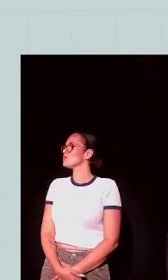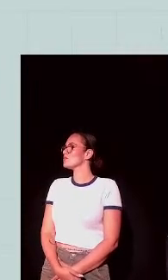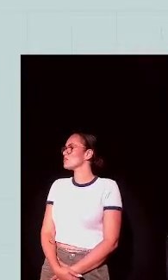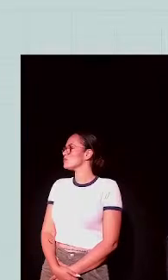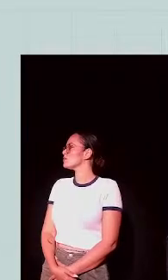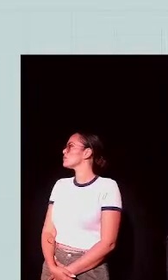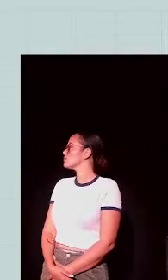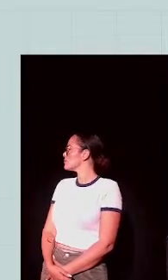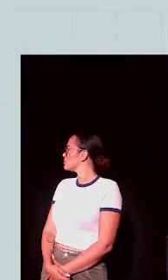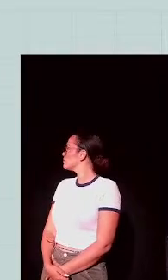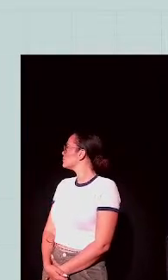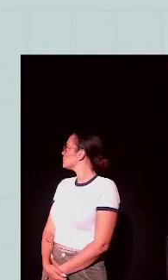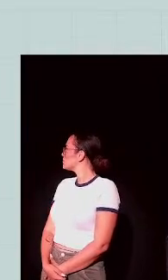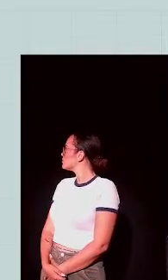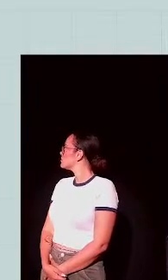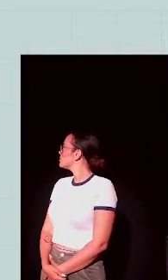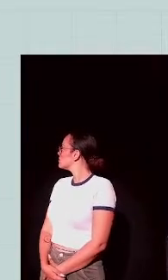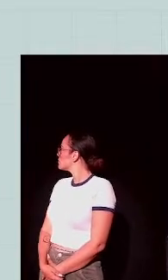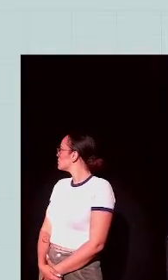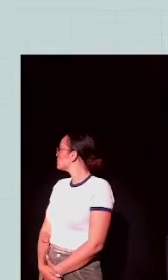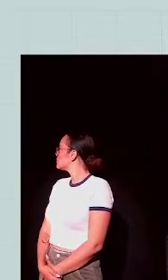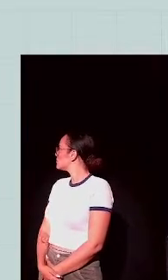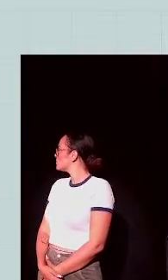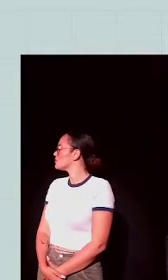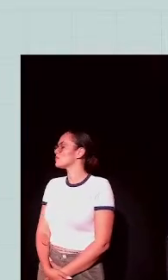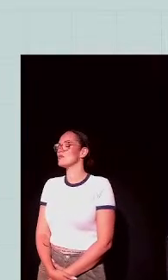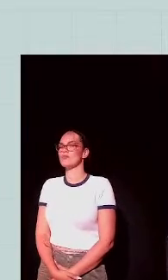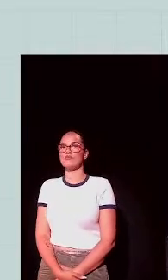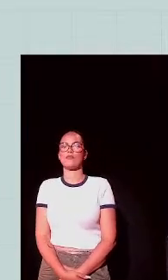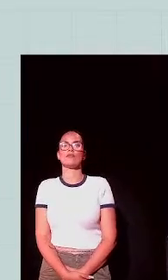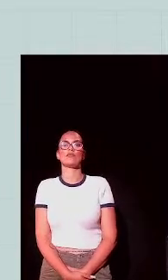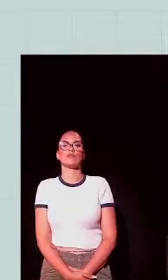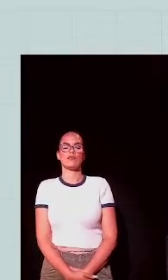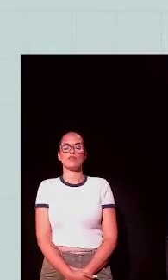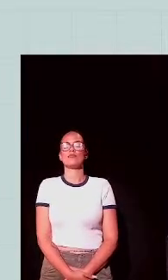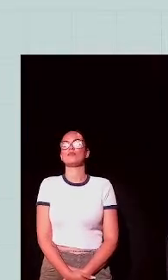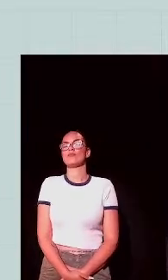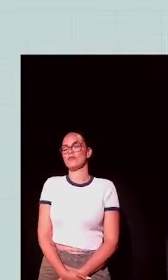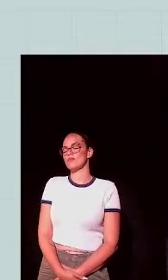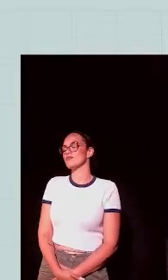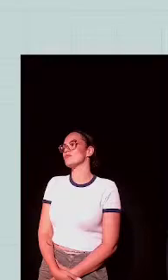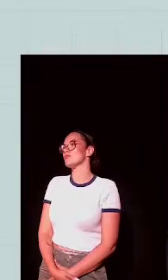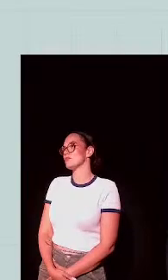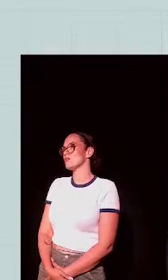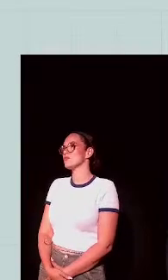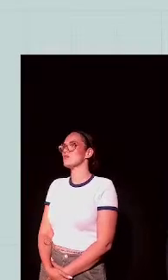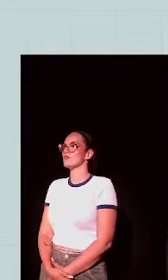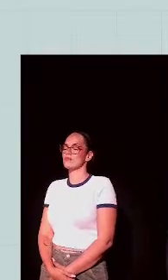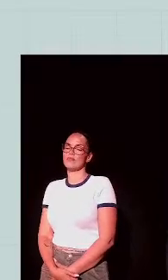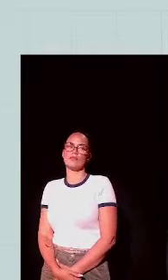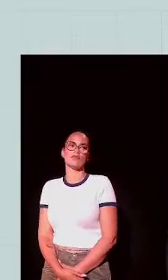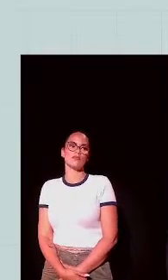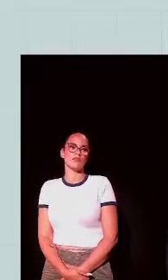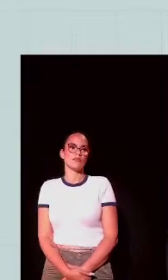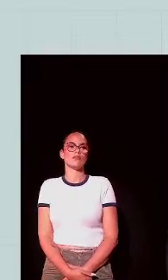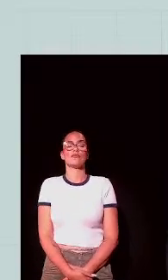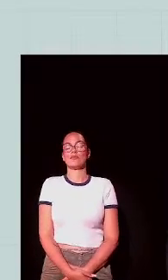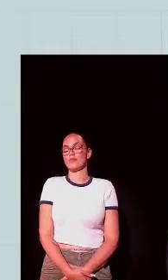Hey, whoa, yeah. Hey, whoa, yeah. Hey, whoa,